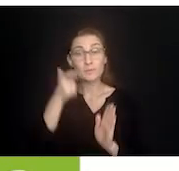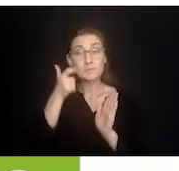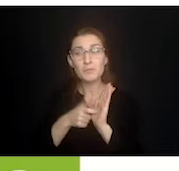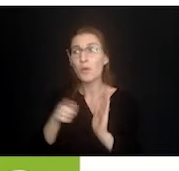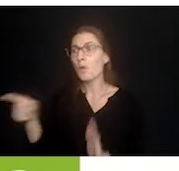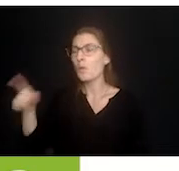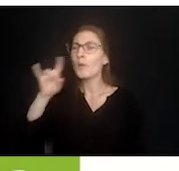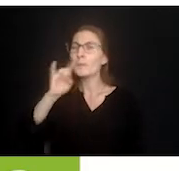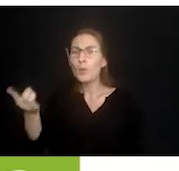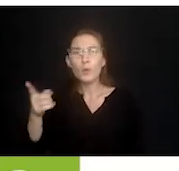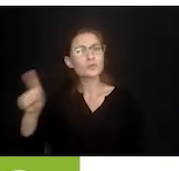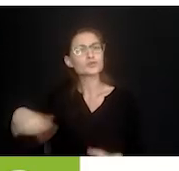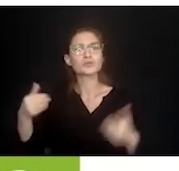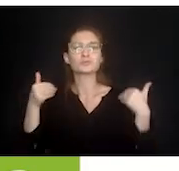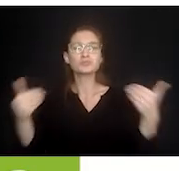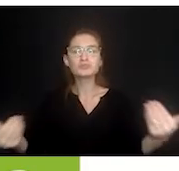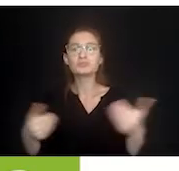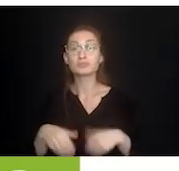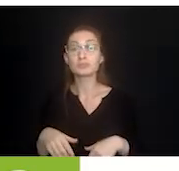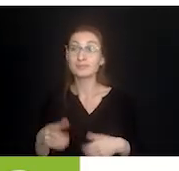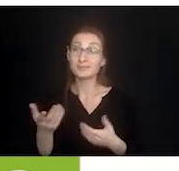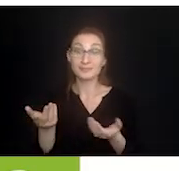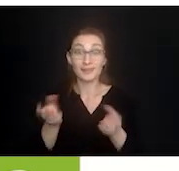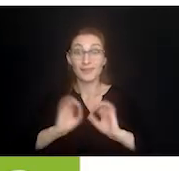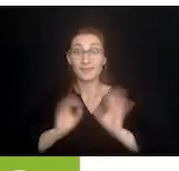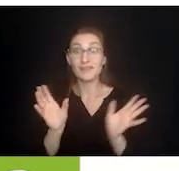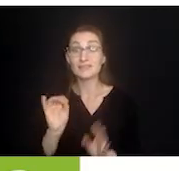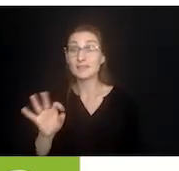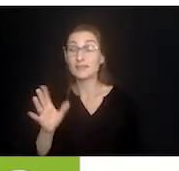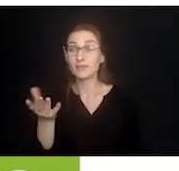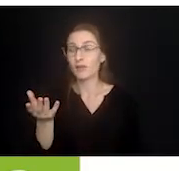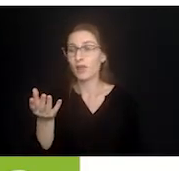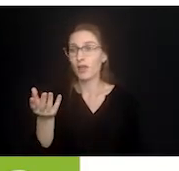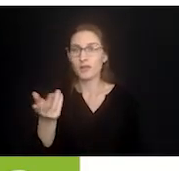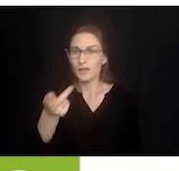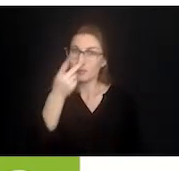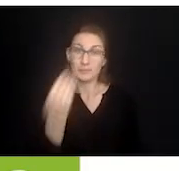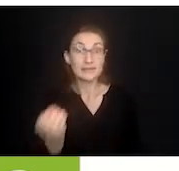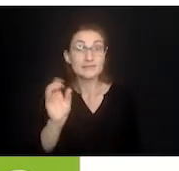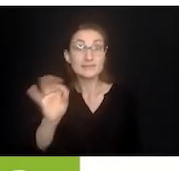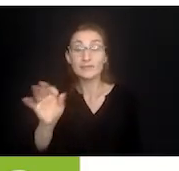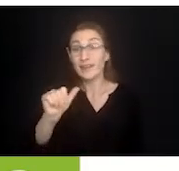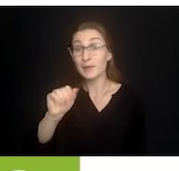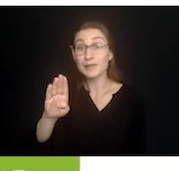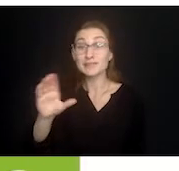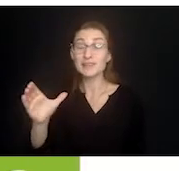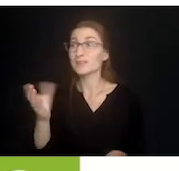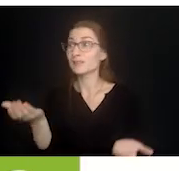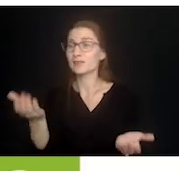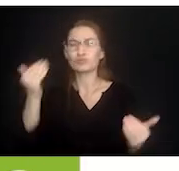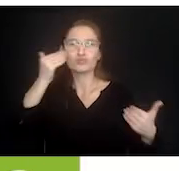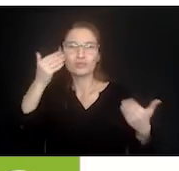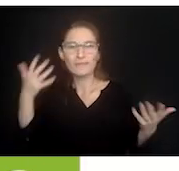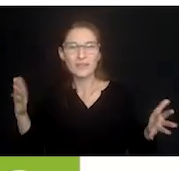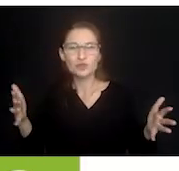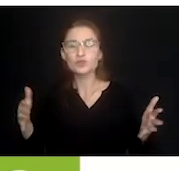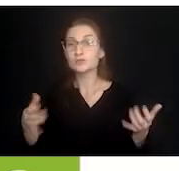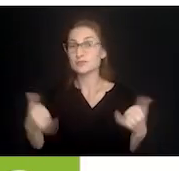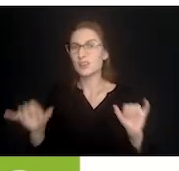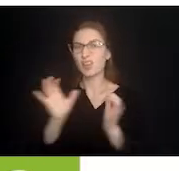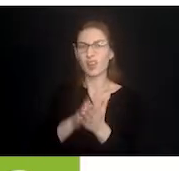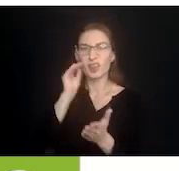I can't tell you how often we figured out that this was the case for him. Anyone would get pissed off if they know their ABCs and it's being brought up over and over